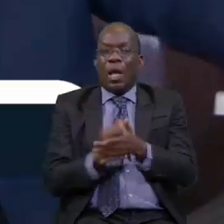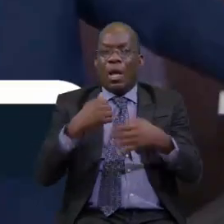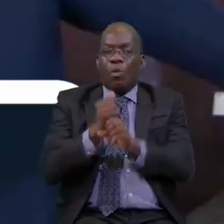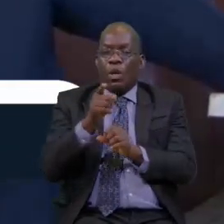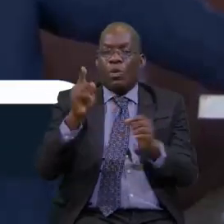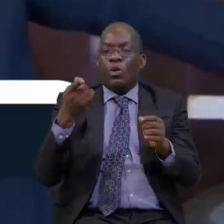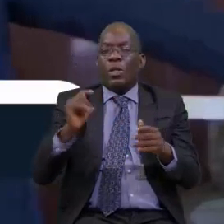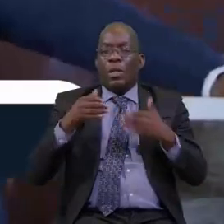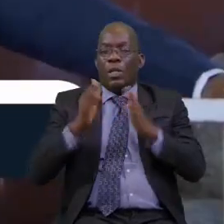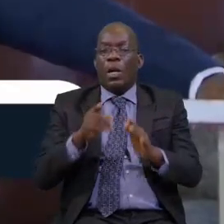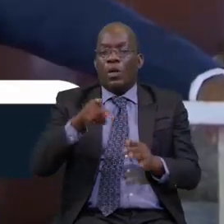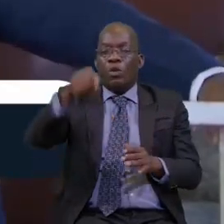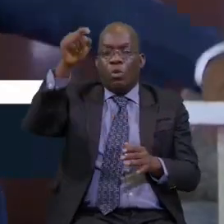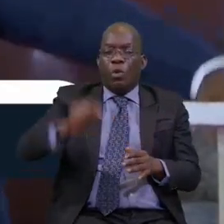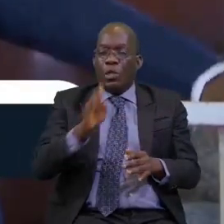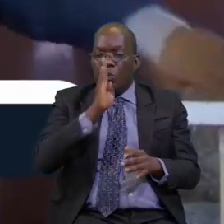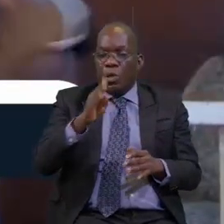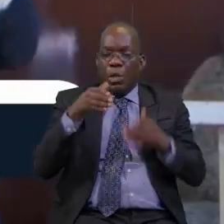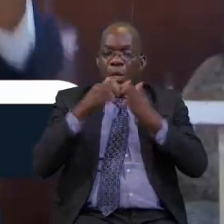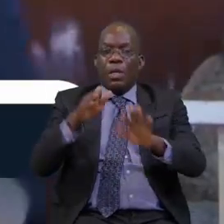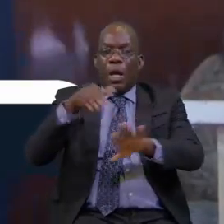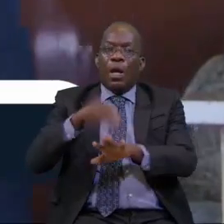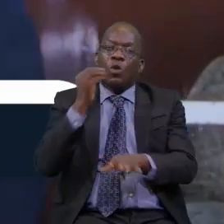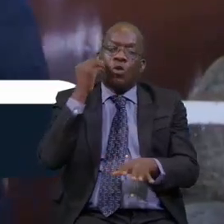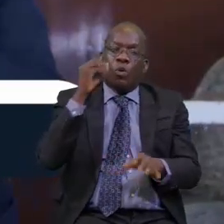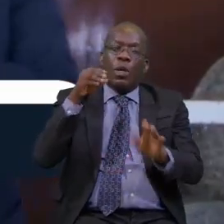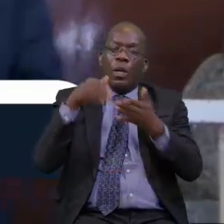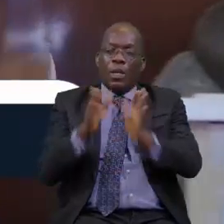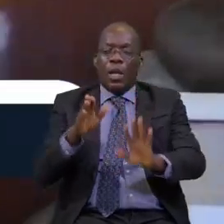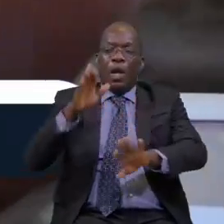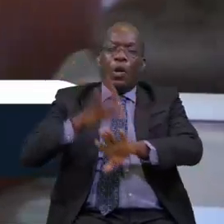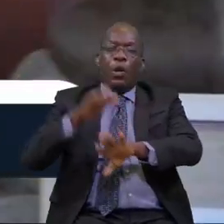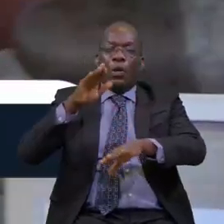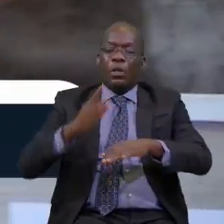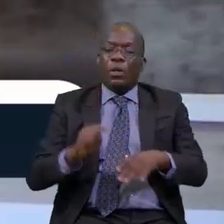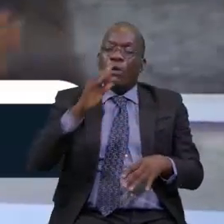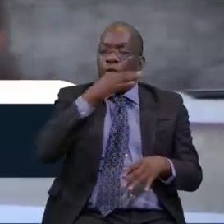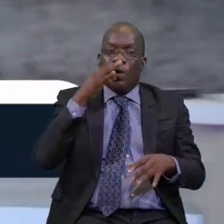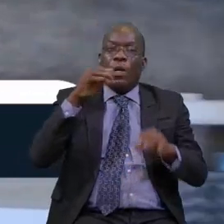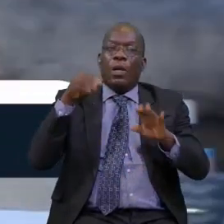to be. Leader at home, leader on the field, leader in the office, leader